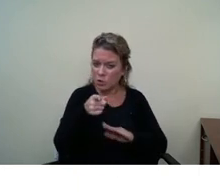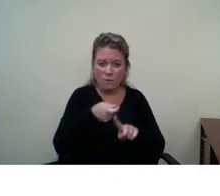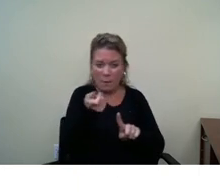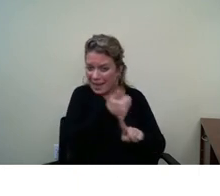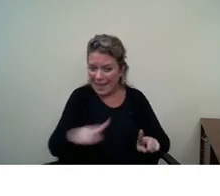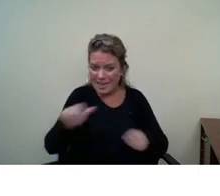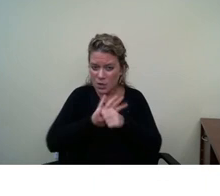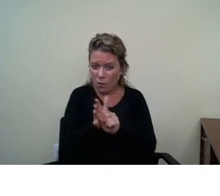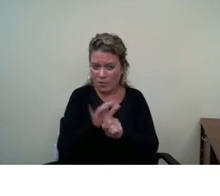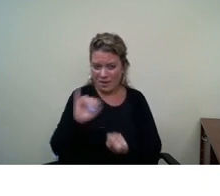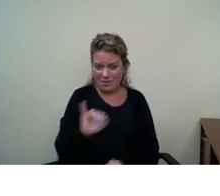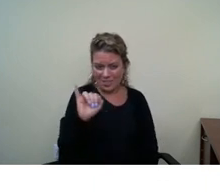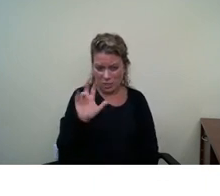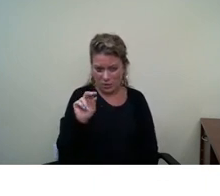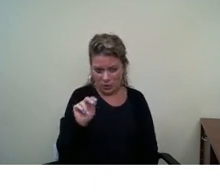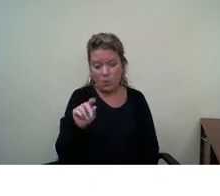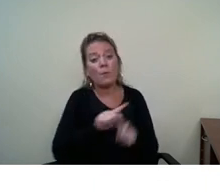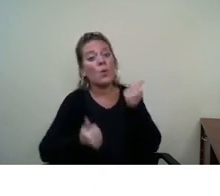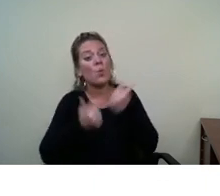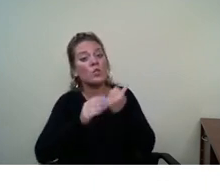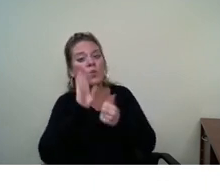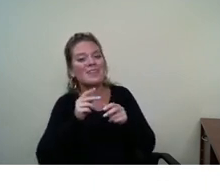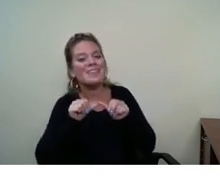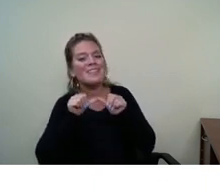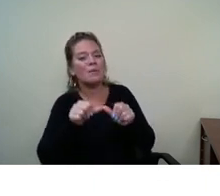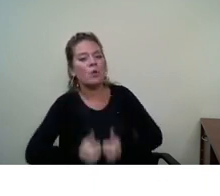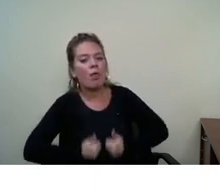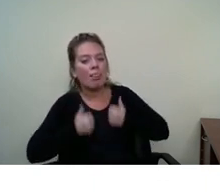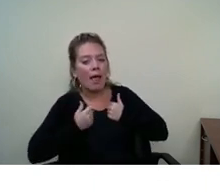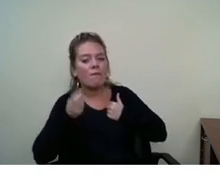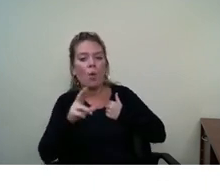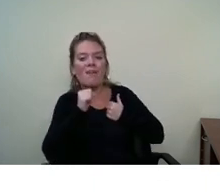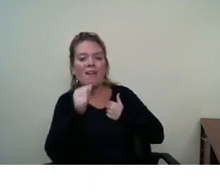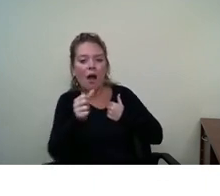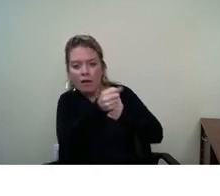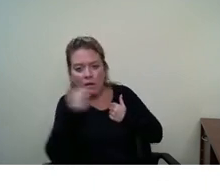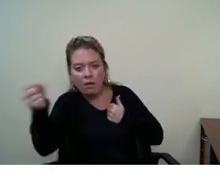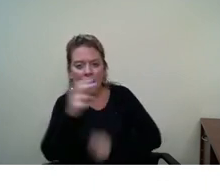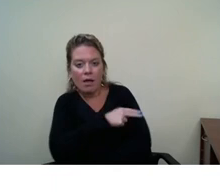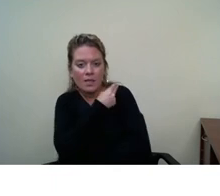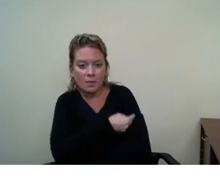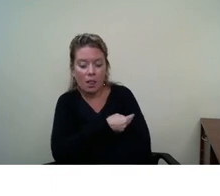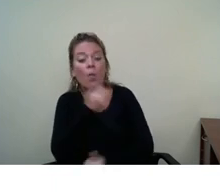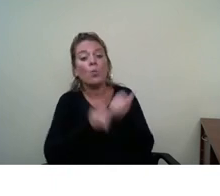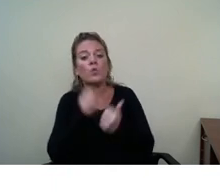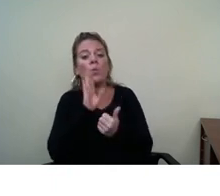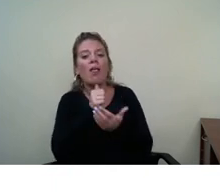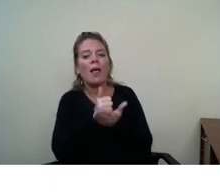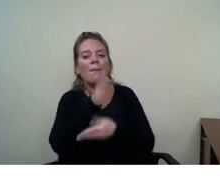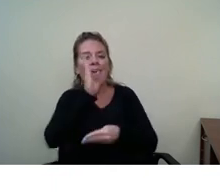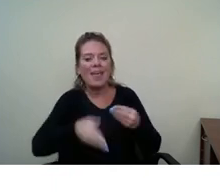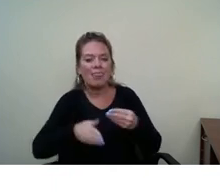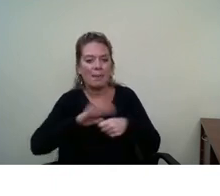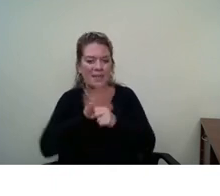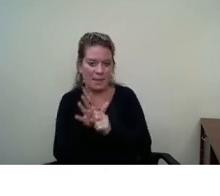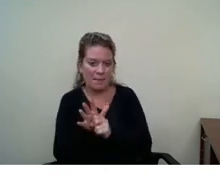COVID infection, but which one will keep you alive or out of the hospital? Which one will help end the pandemic? And